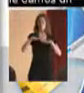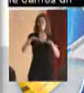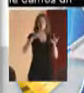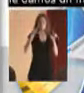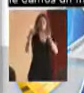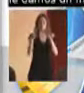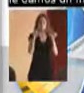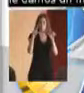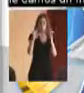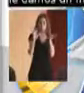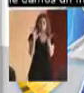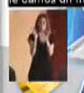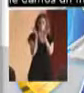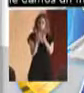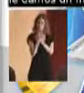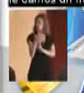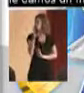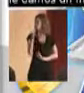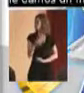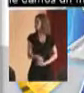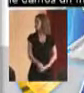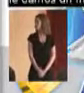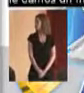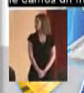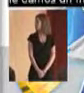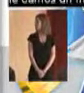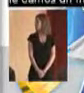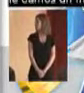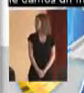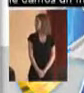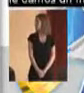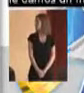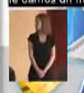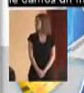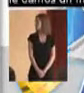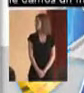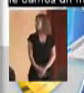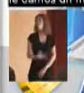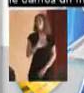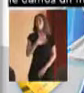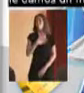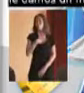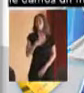screen, perhaps you don't understand anything. But if you see it in movement,